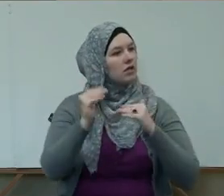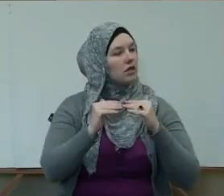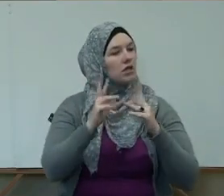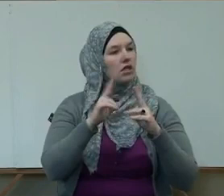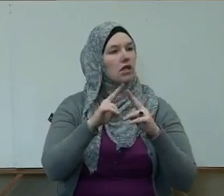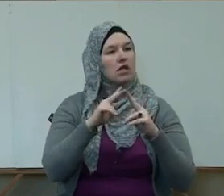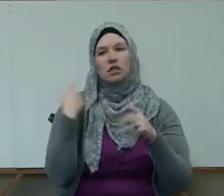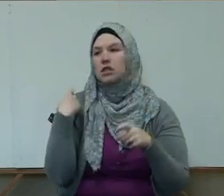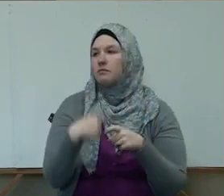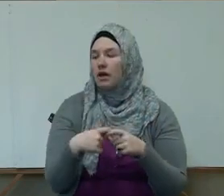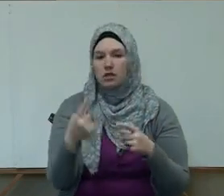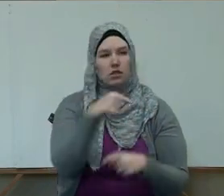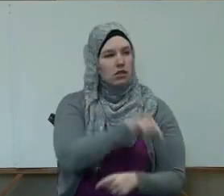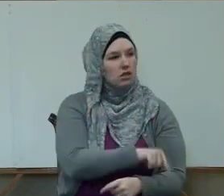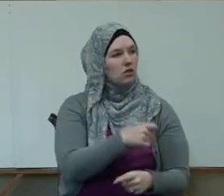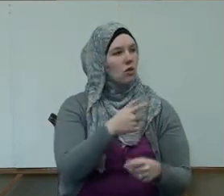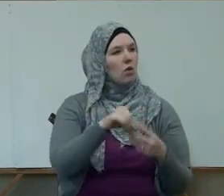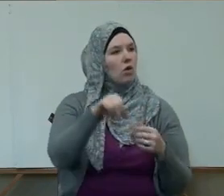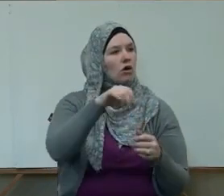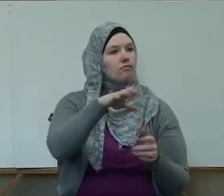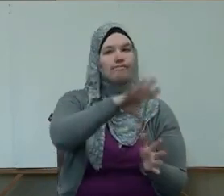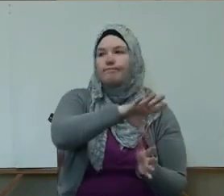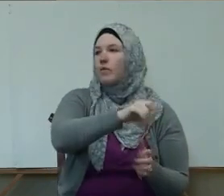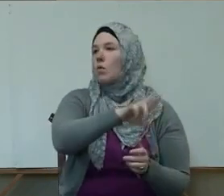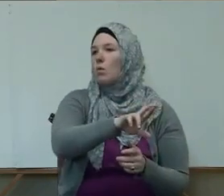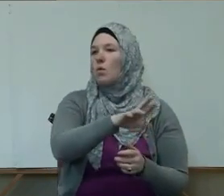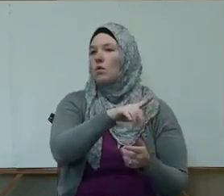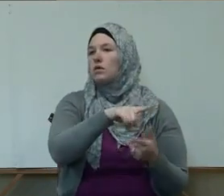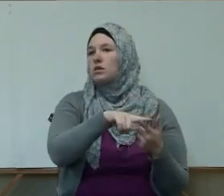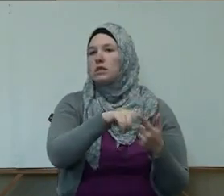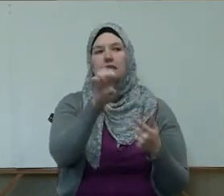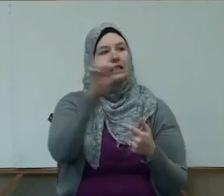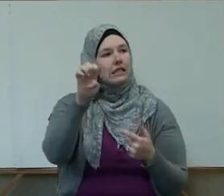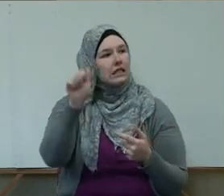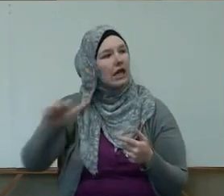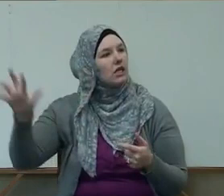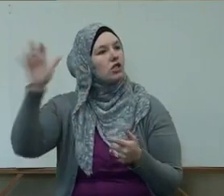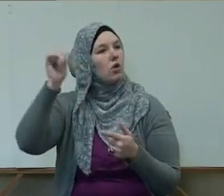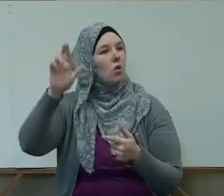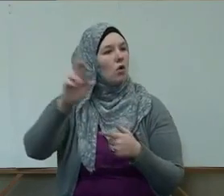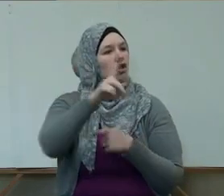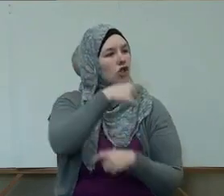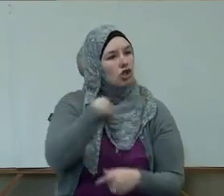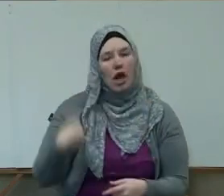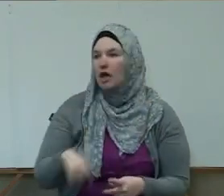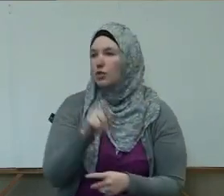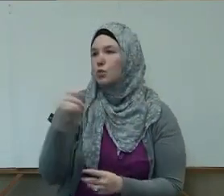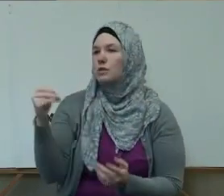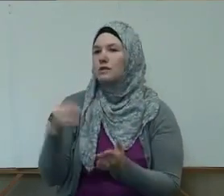either Latin America, South America, or China and East Asia. Why? Because it's too expensive